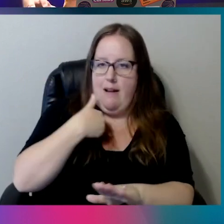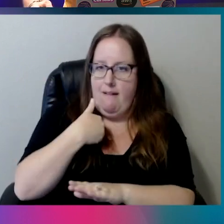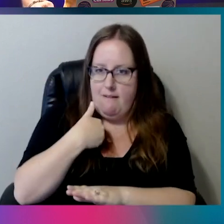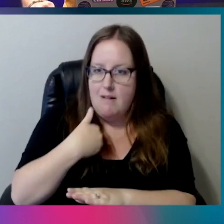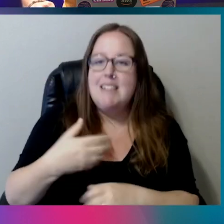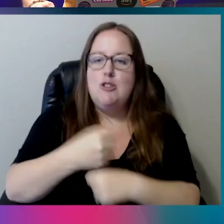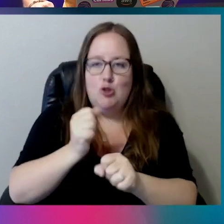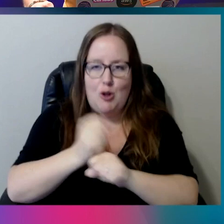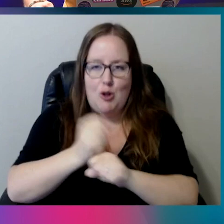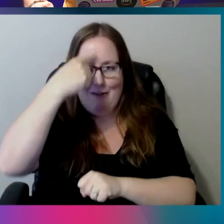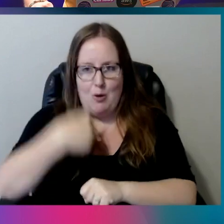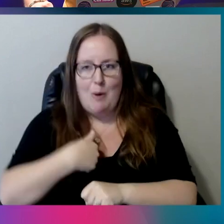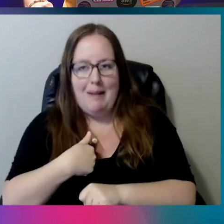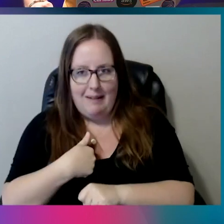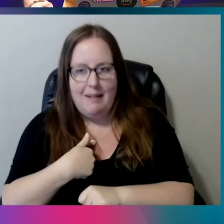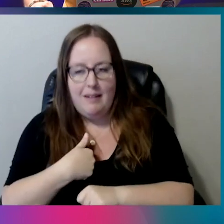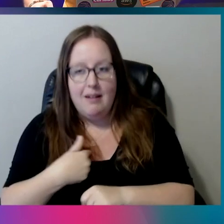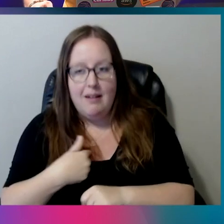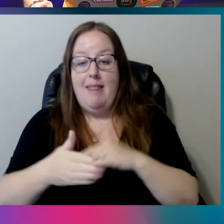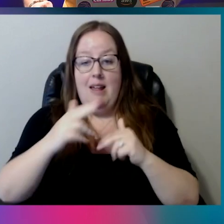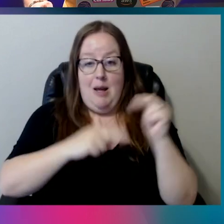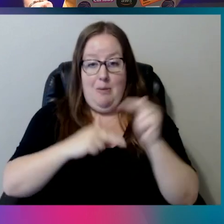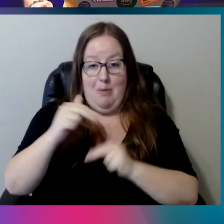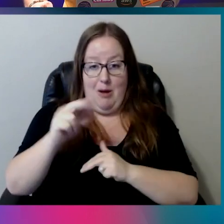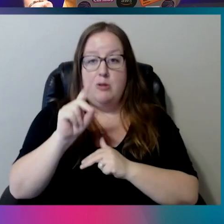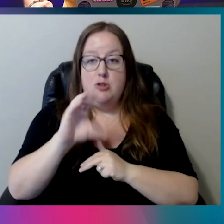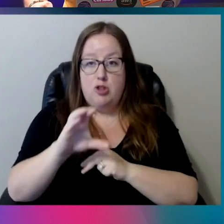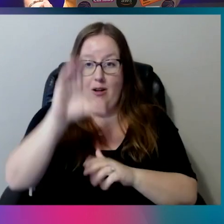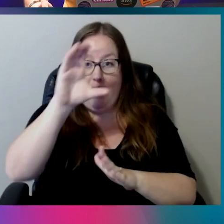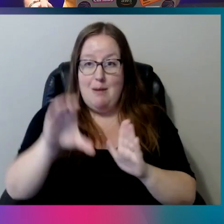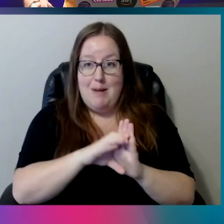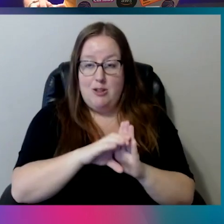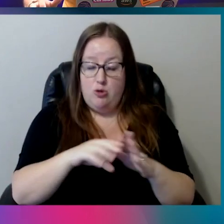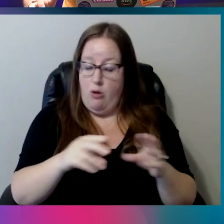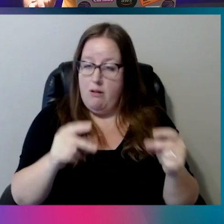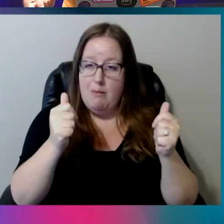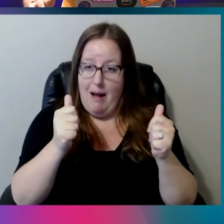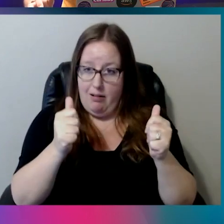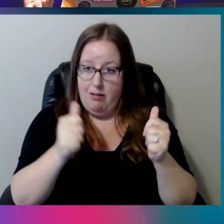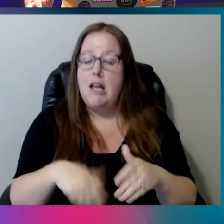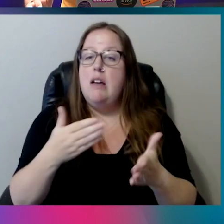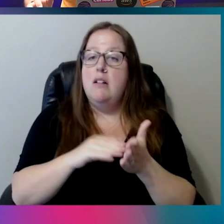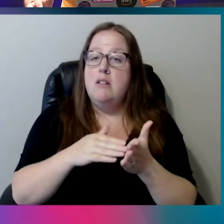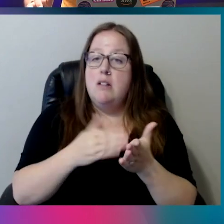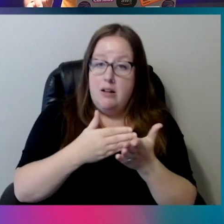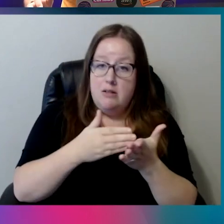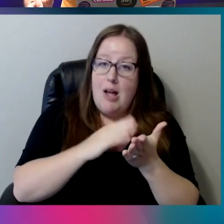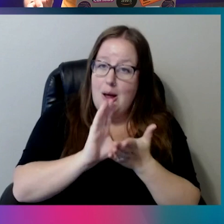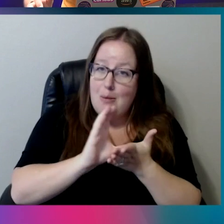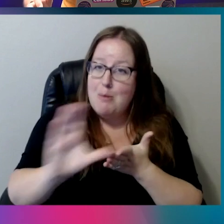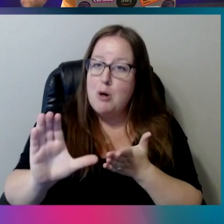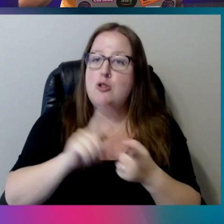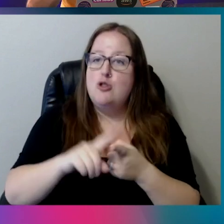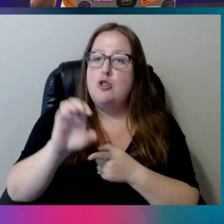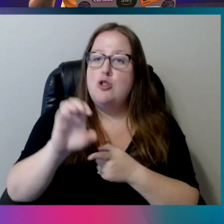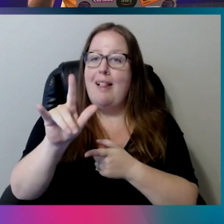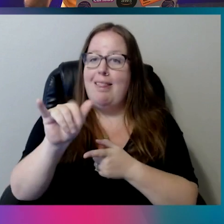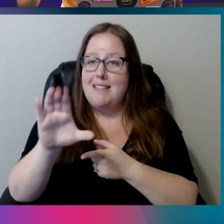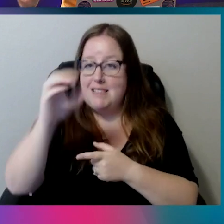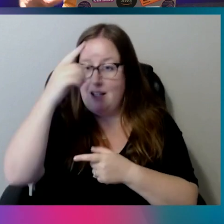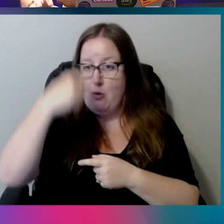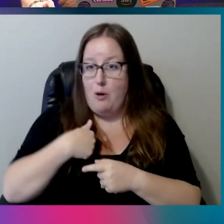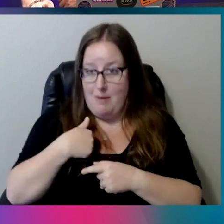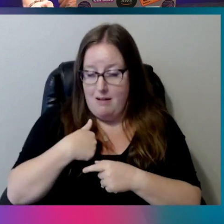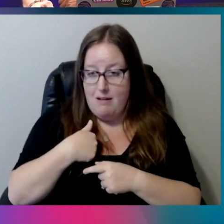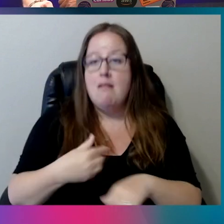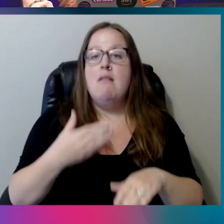Oh, nice. Okay. It then built the Docker image automatically, pushed that image to Elastic Container Registry for me. Okay. Handled all the auth